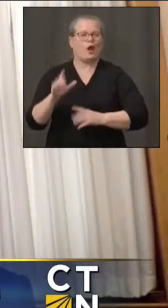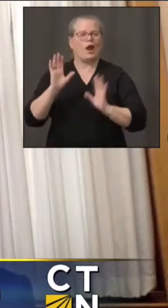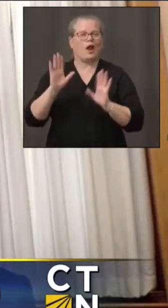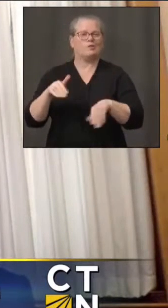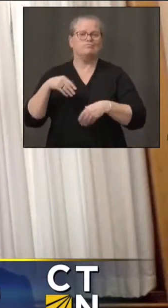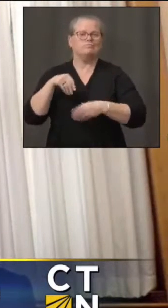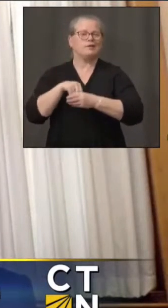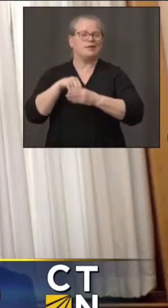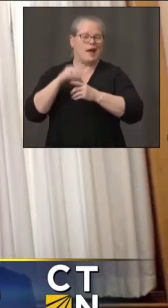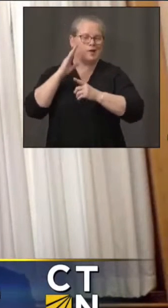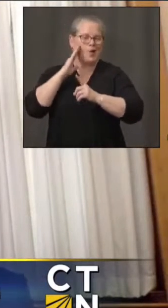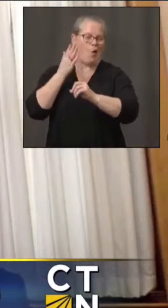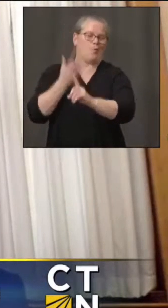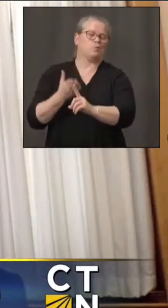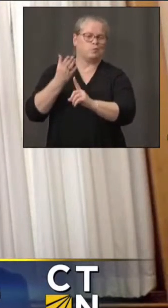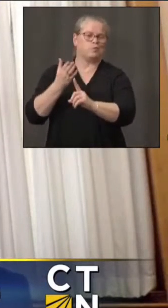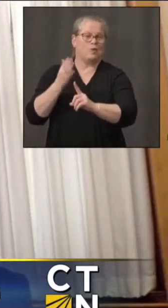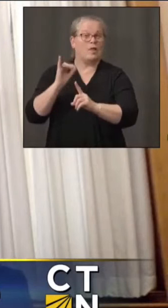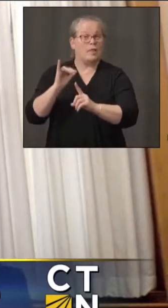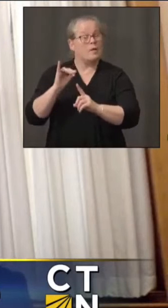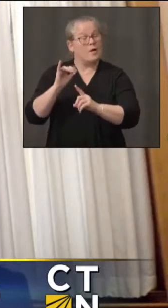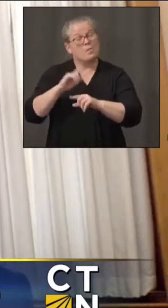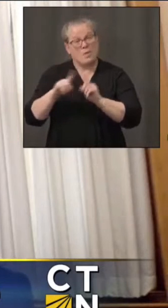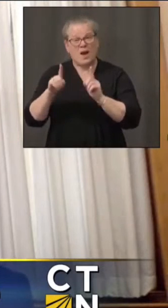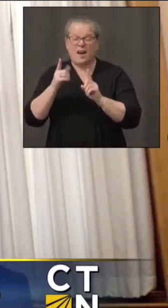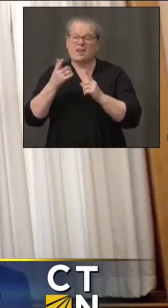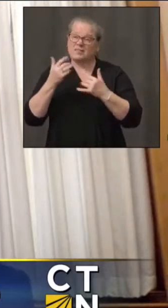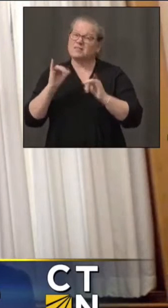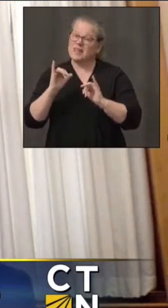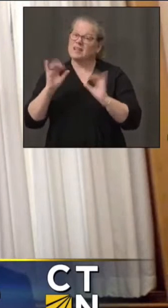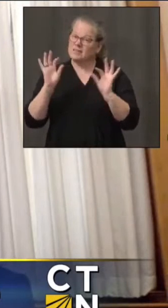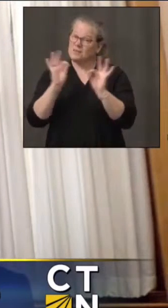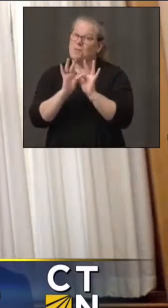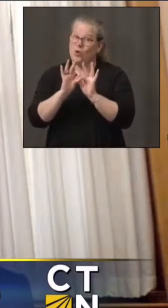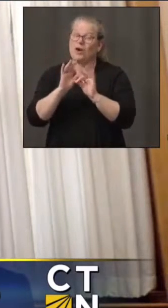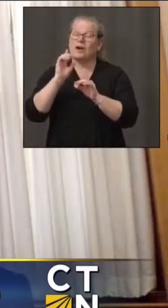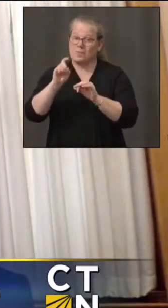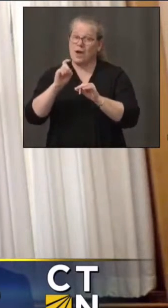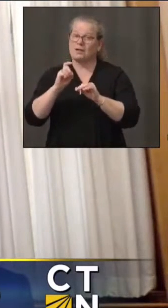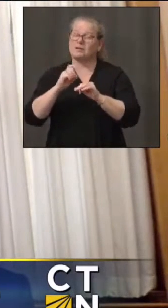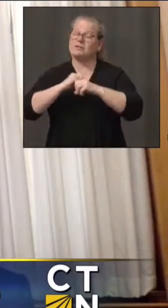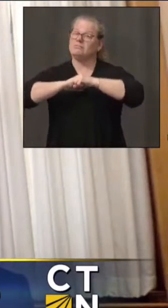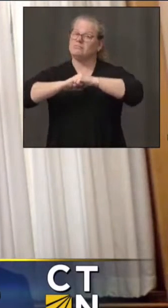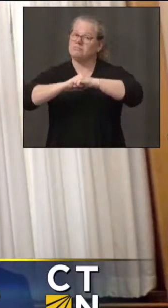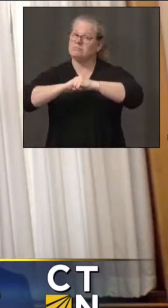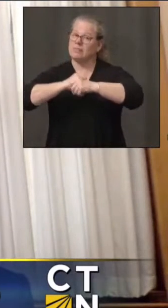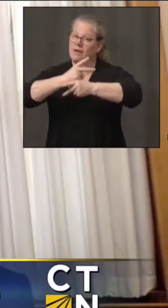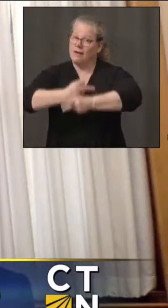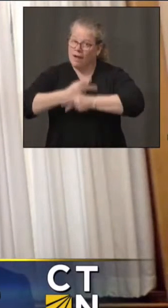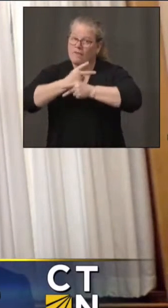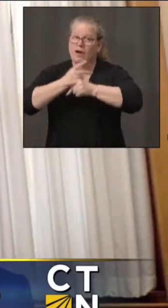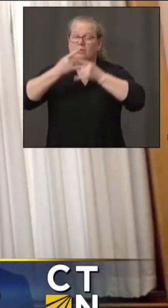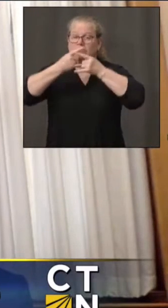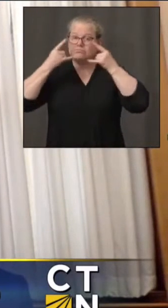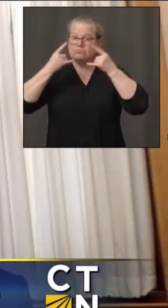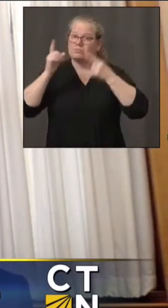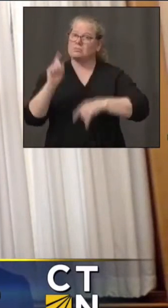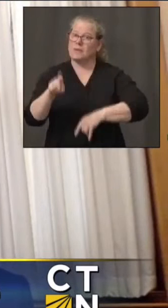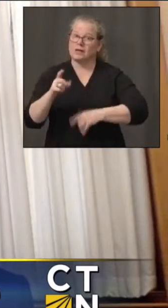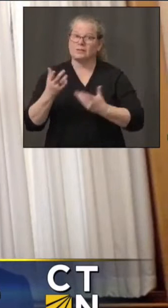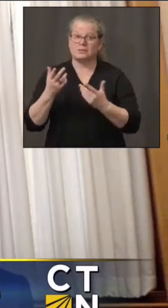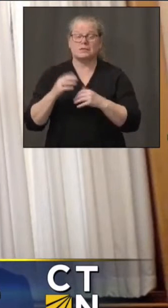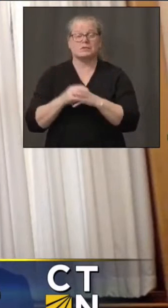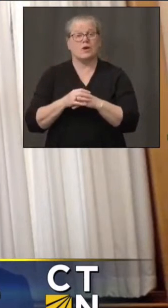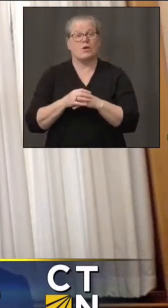real theme along those lines, and that's the importance of everyone keeping their guard up. We continue to identify through contact tracing,